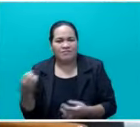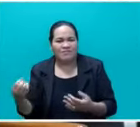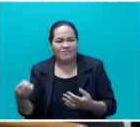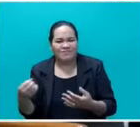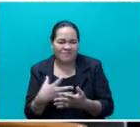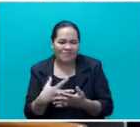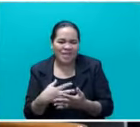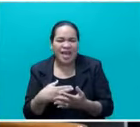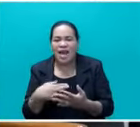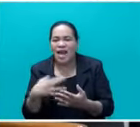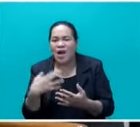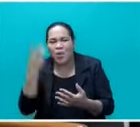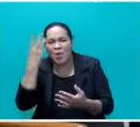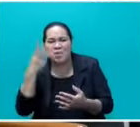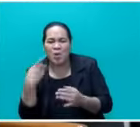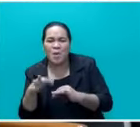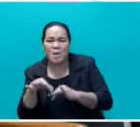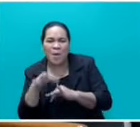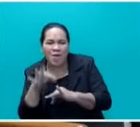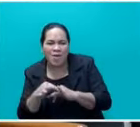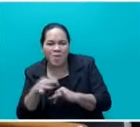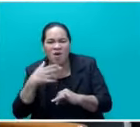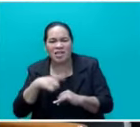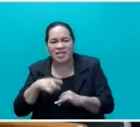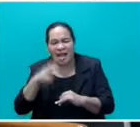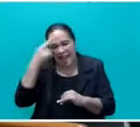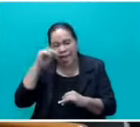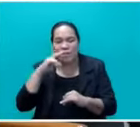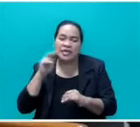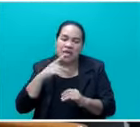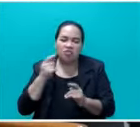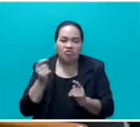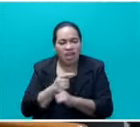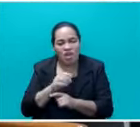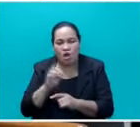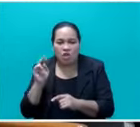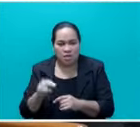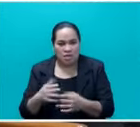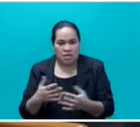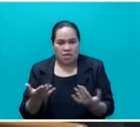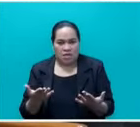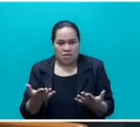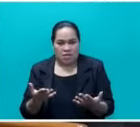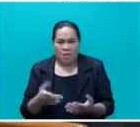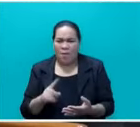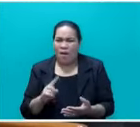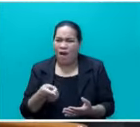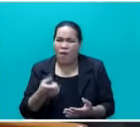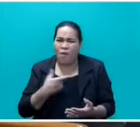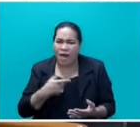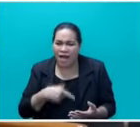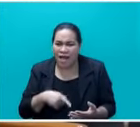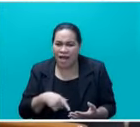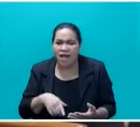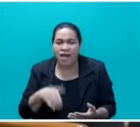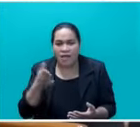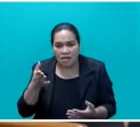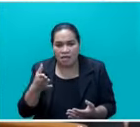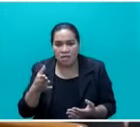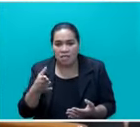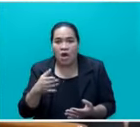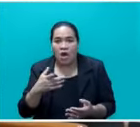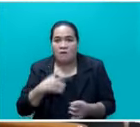married women in this country because they will have to go back and change it. If that is the case, then why is he hell-bent on pushing this